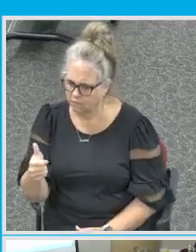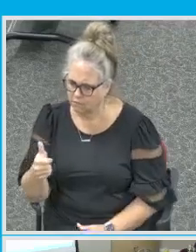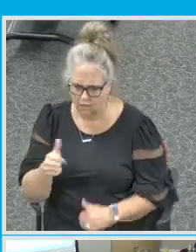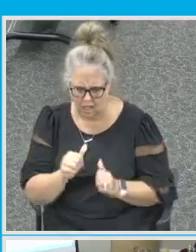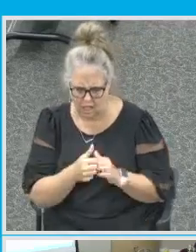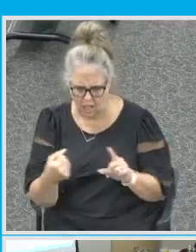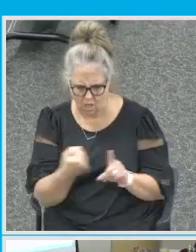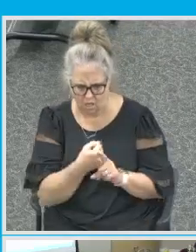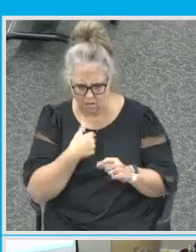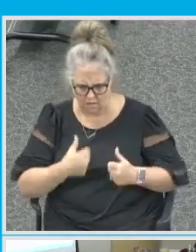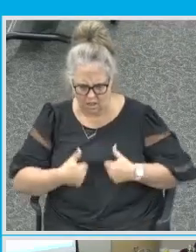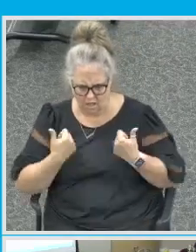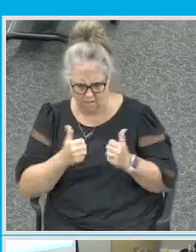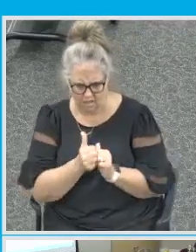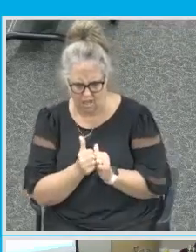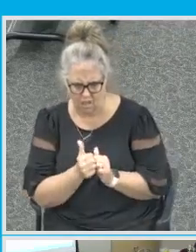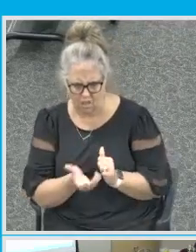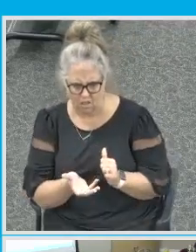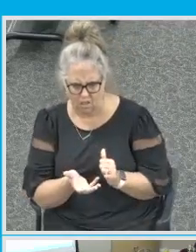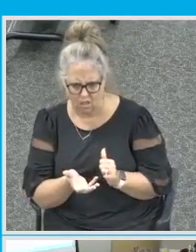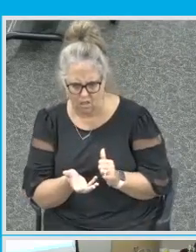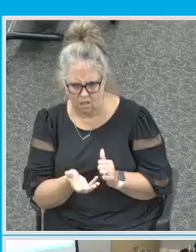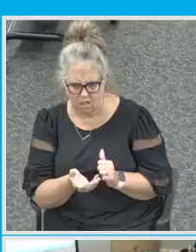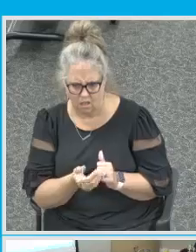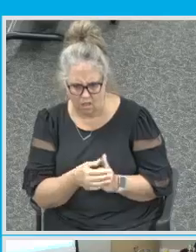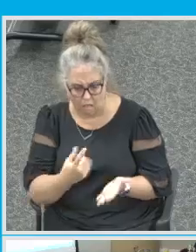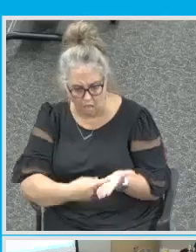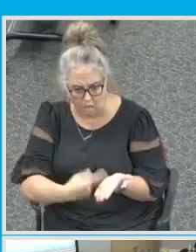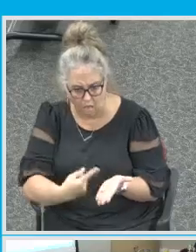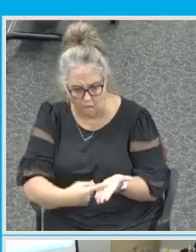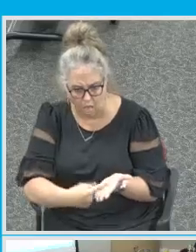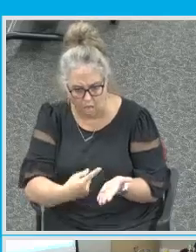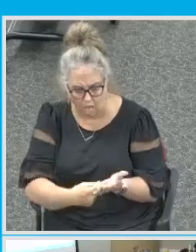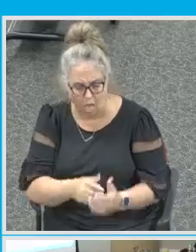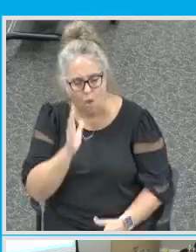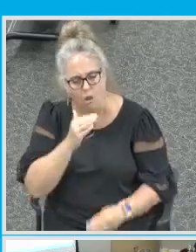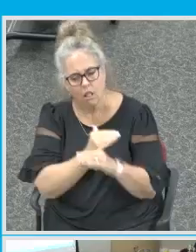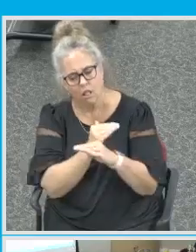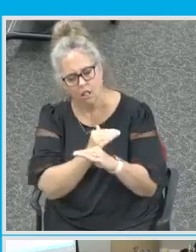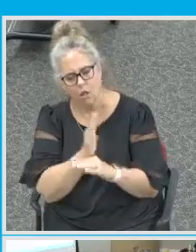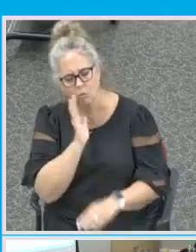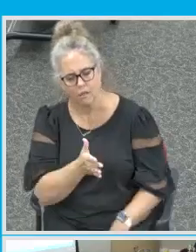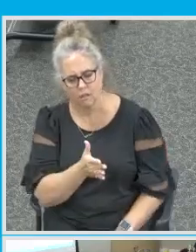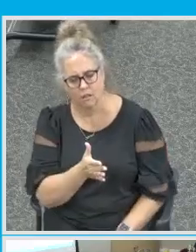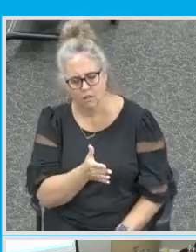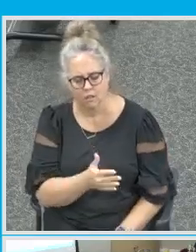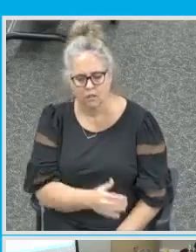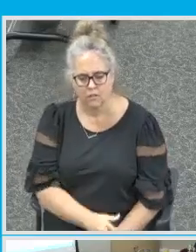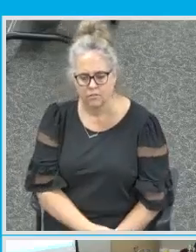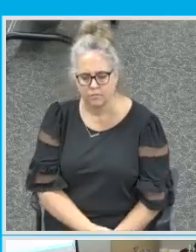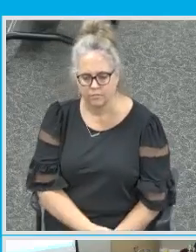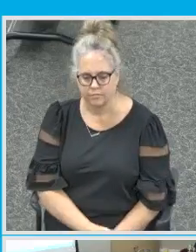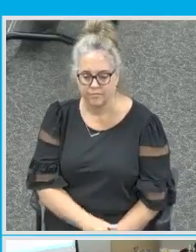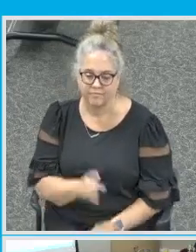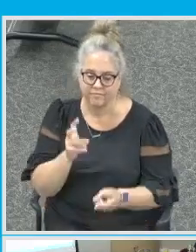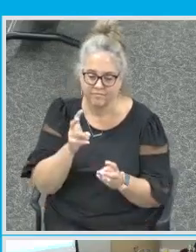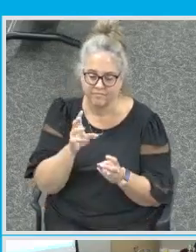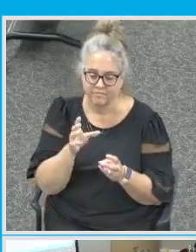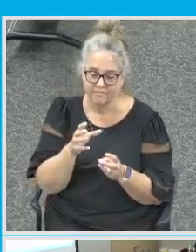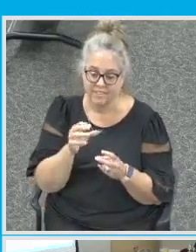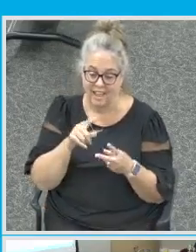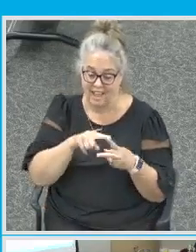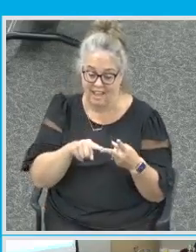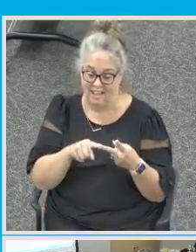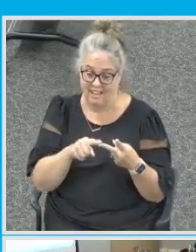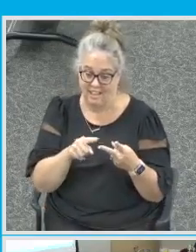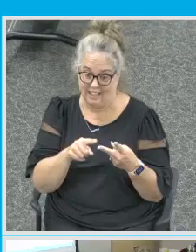it. And that's the biggest one that we want people to know. Number two is that simply asking will cause them to think about it. So just asking the